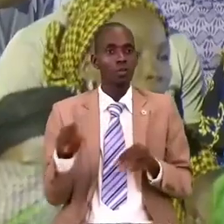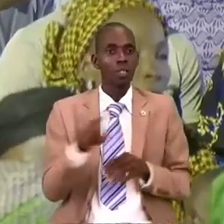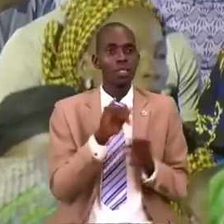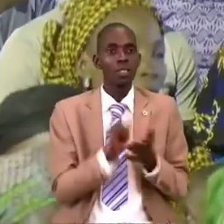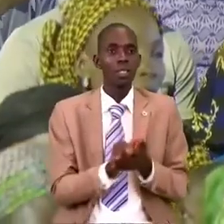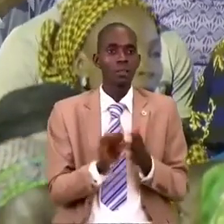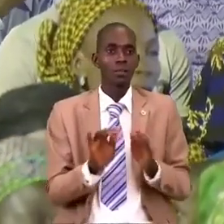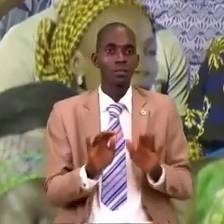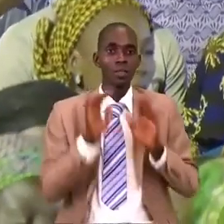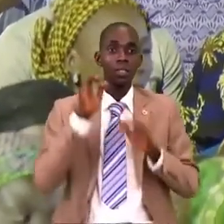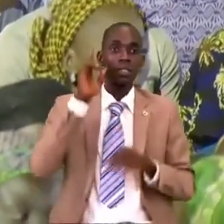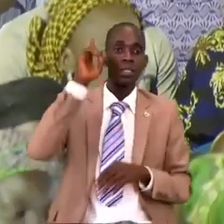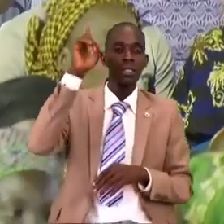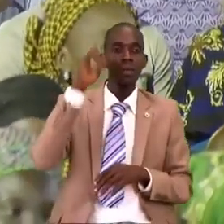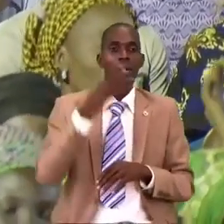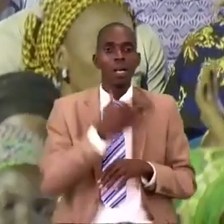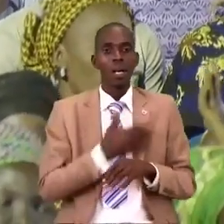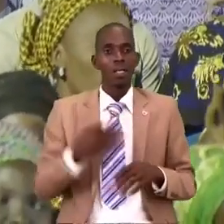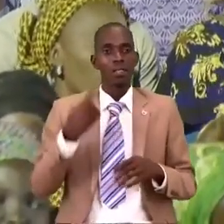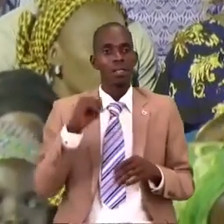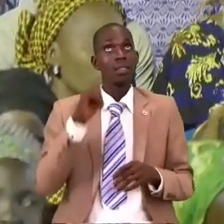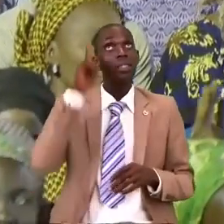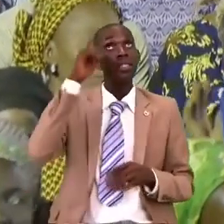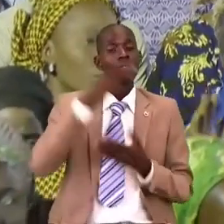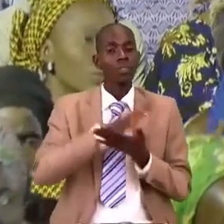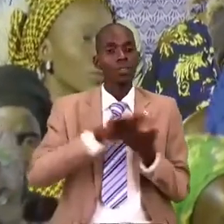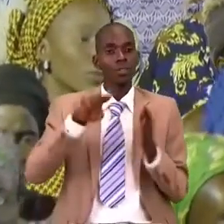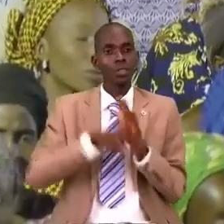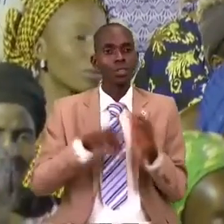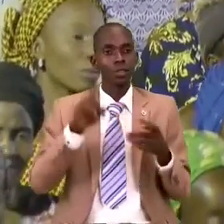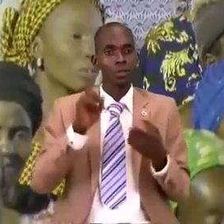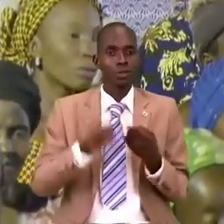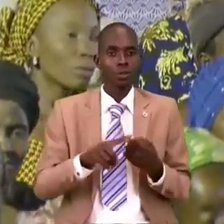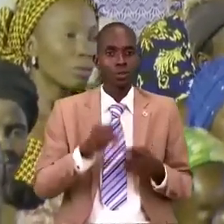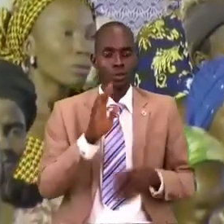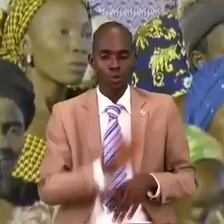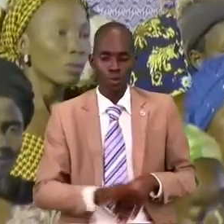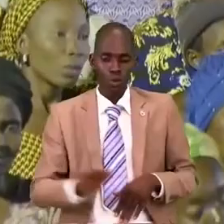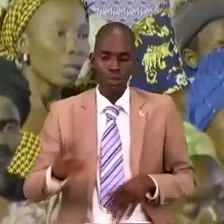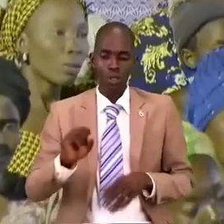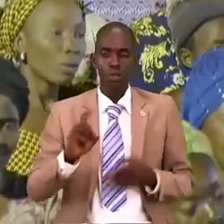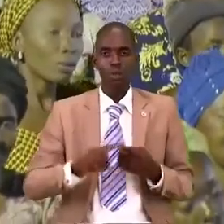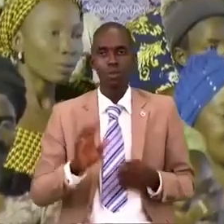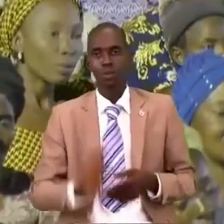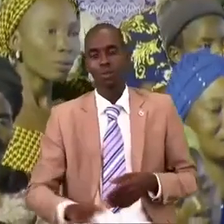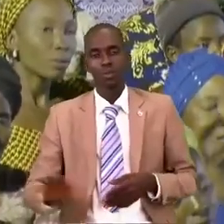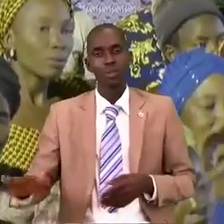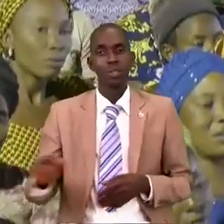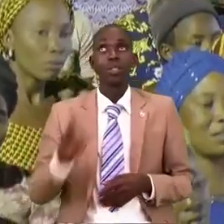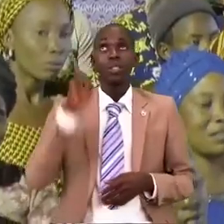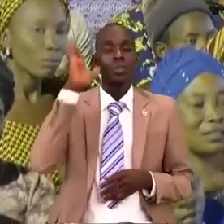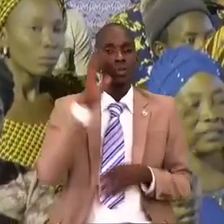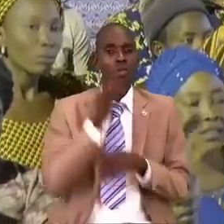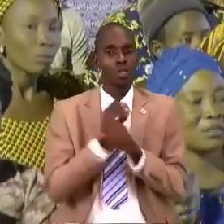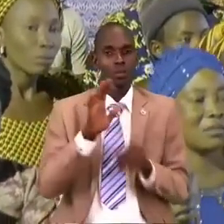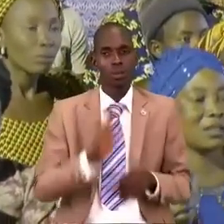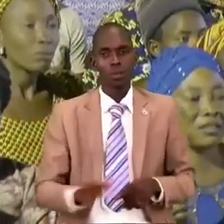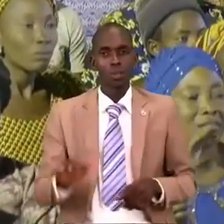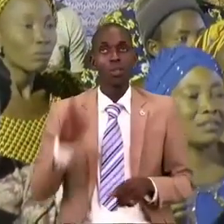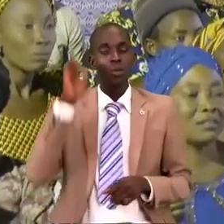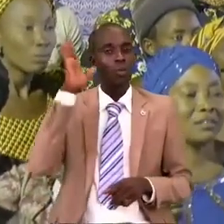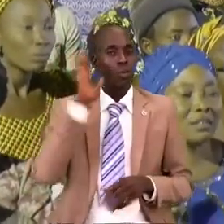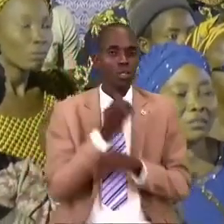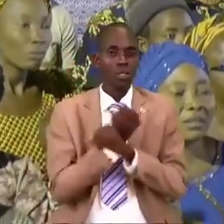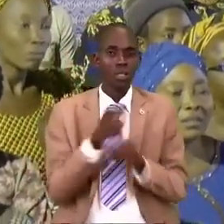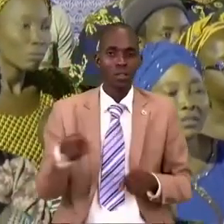He'll save their children. And from generation to generation, until Christ comes, the